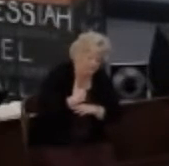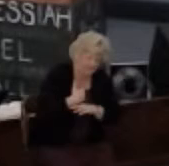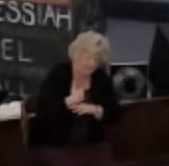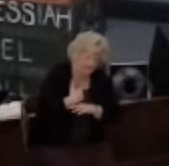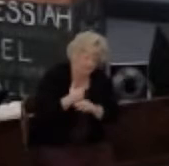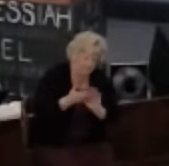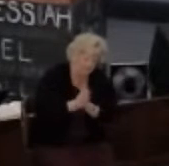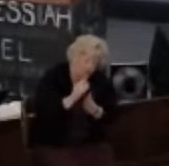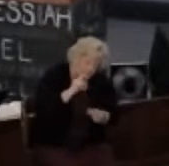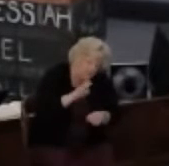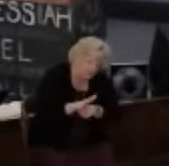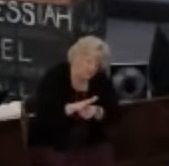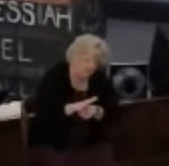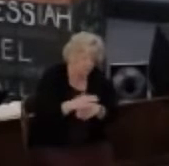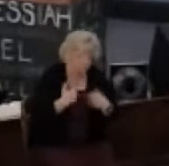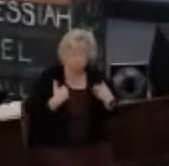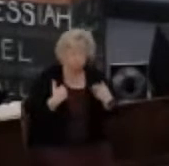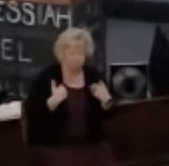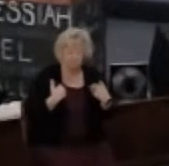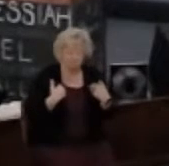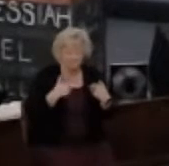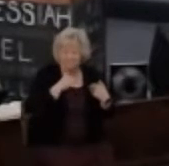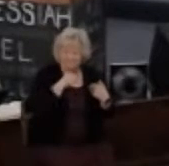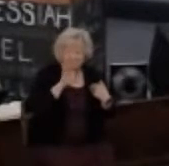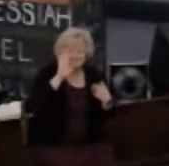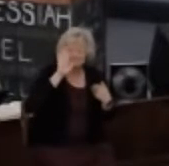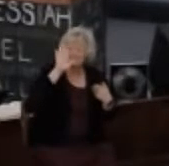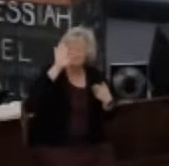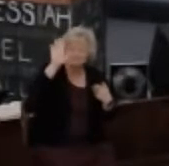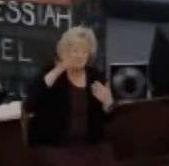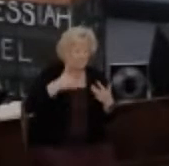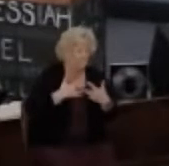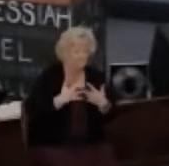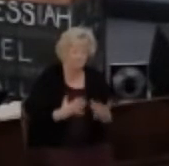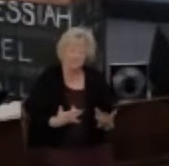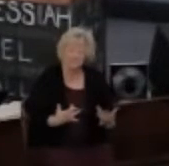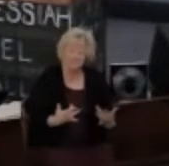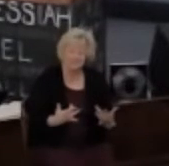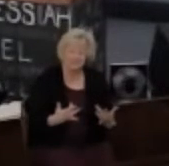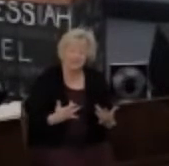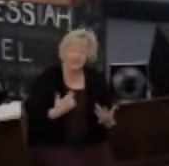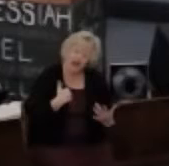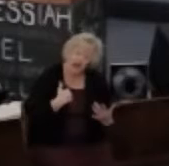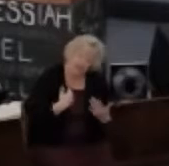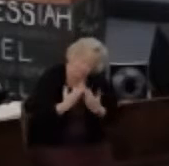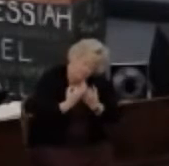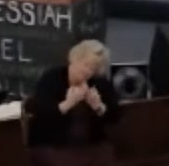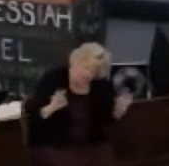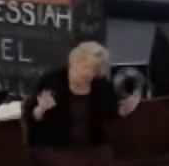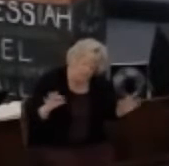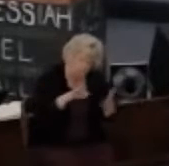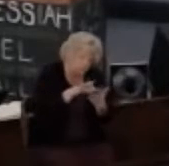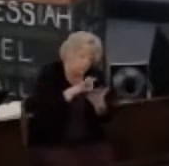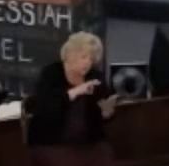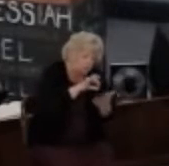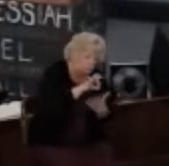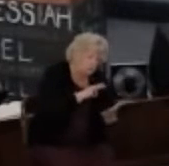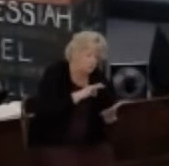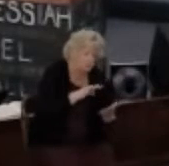no. That's not the way you work in my life, God. You gave me freedom of choice. You gave me a free